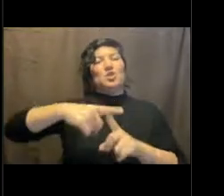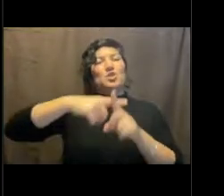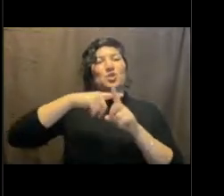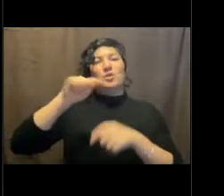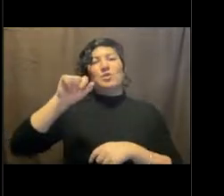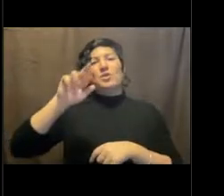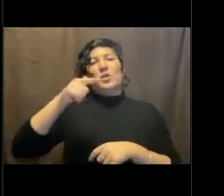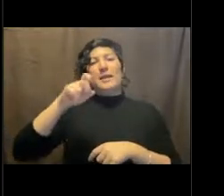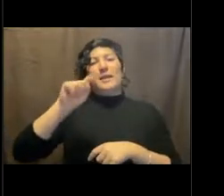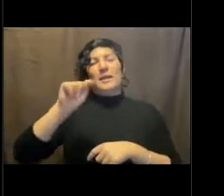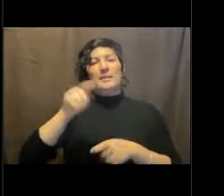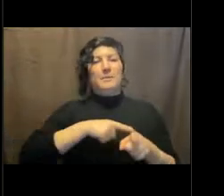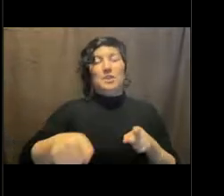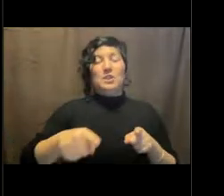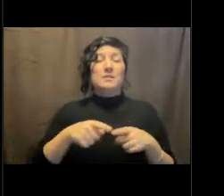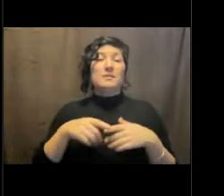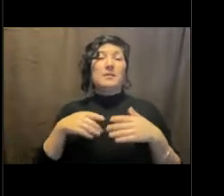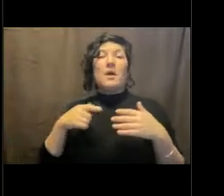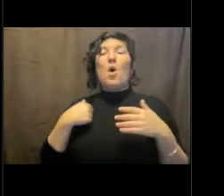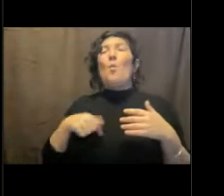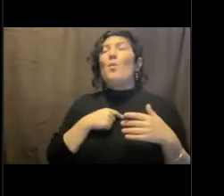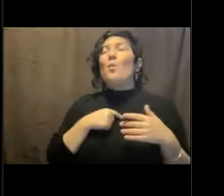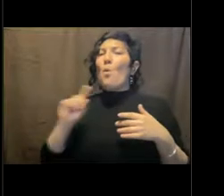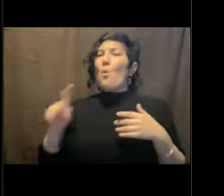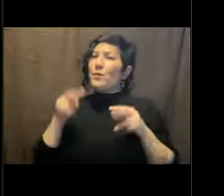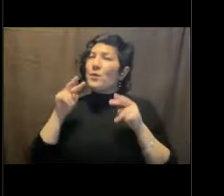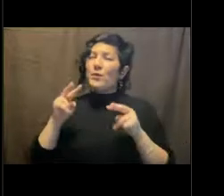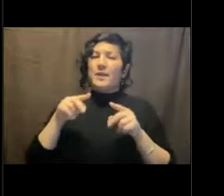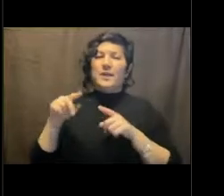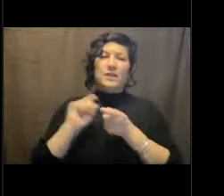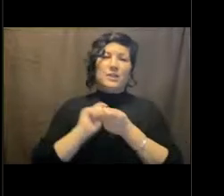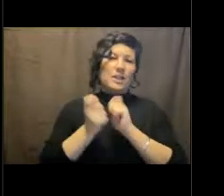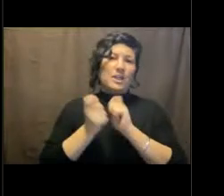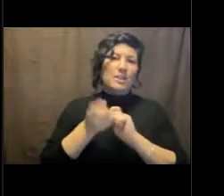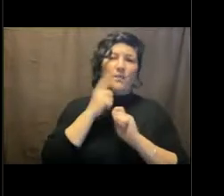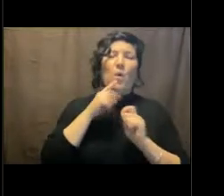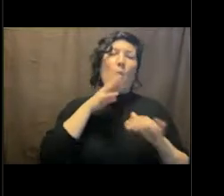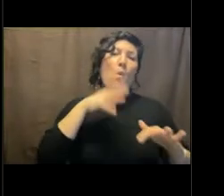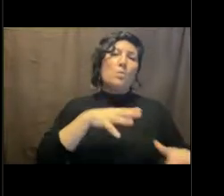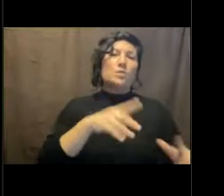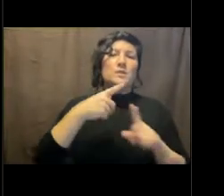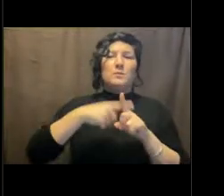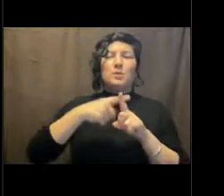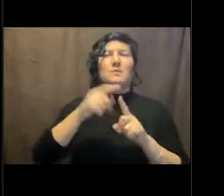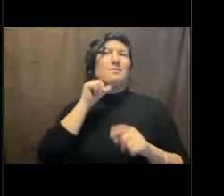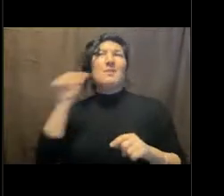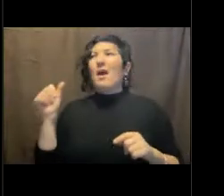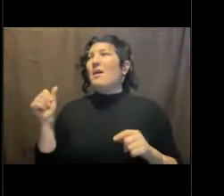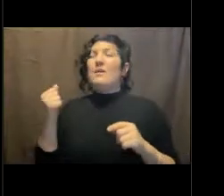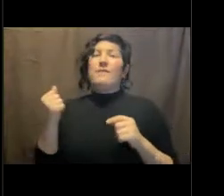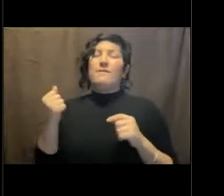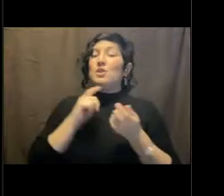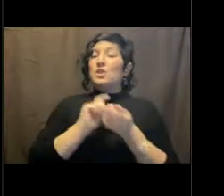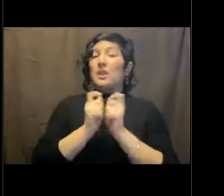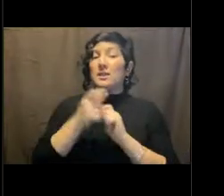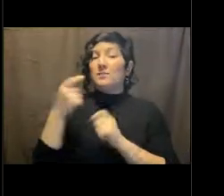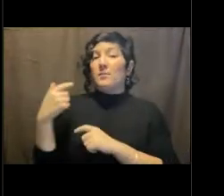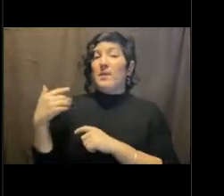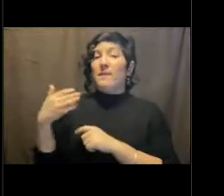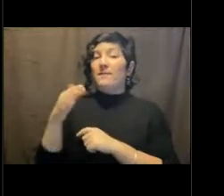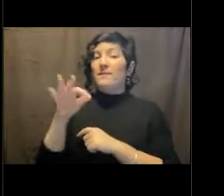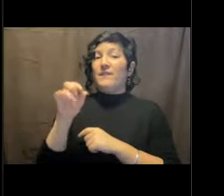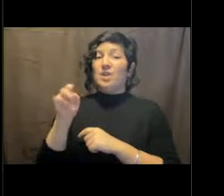changes in ocean temperature. We're not accounting for changes in fisheries behavior or new species interactions. This is a very simple